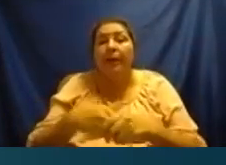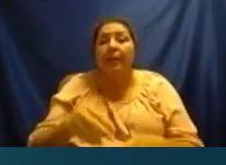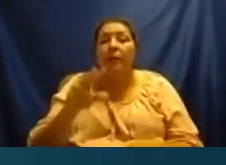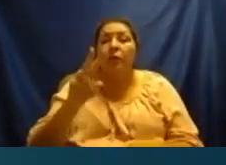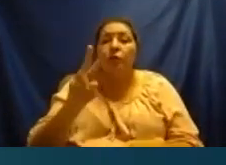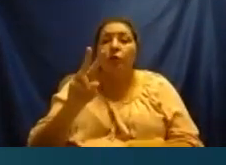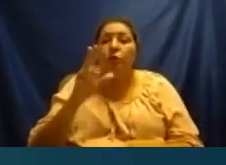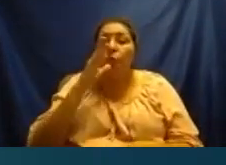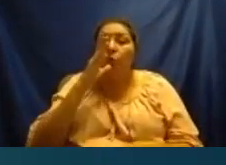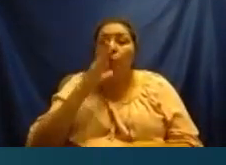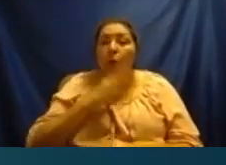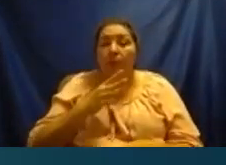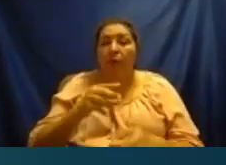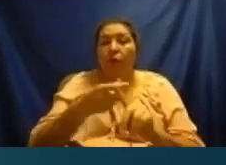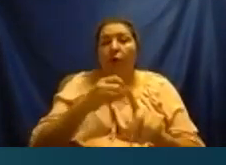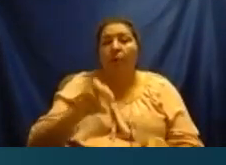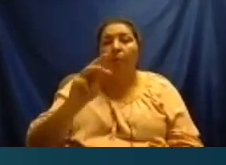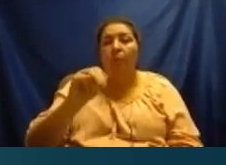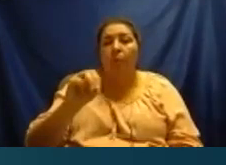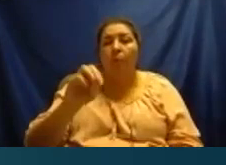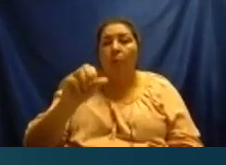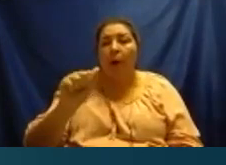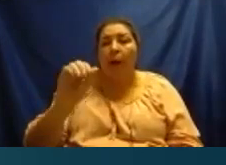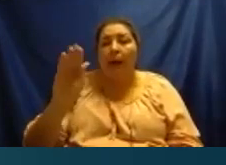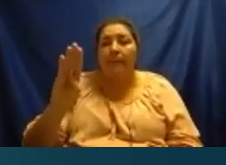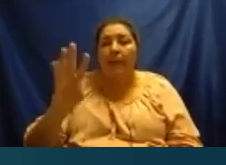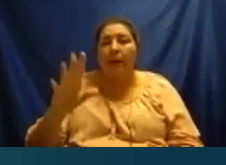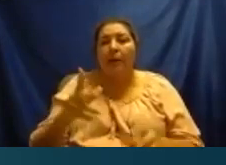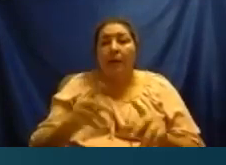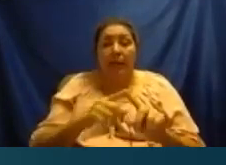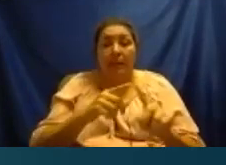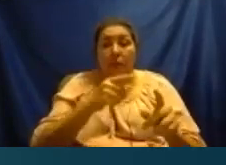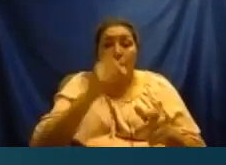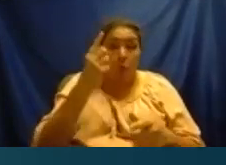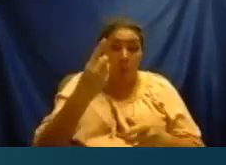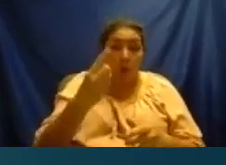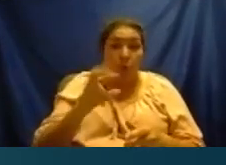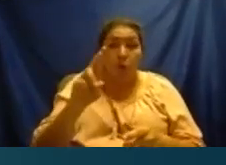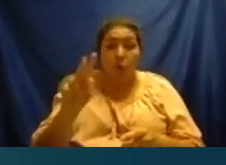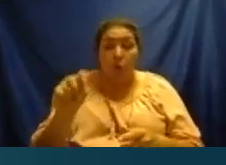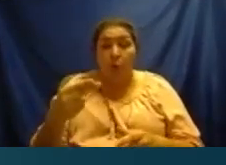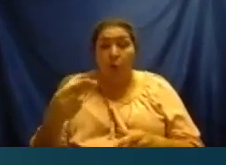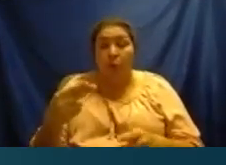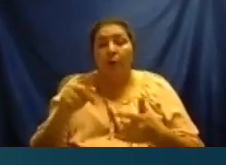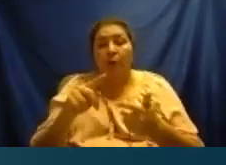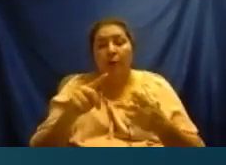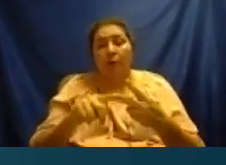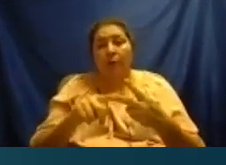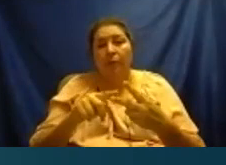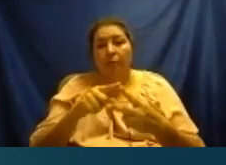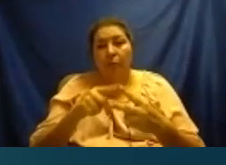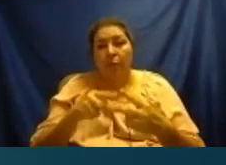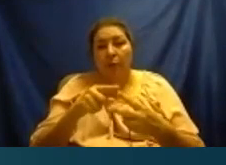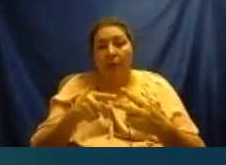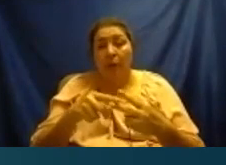the name of the other was Ruth. And they lived there about 10 years. Both Mahan and Chalon also